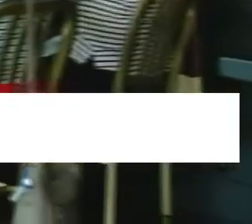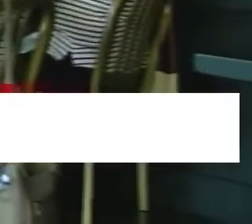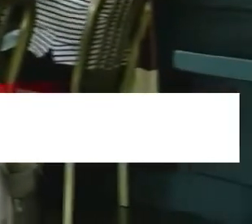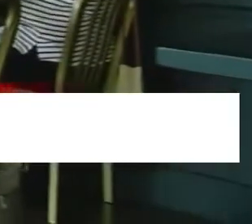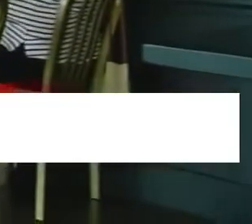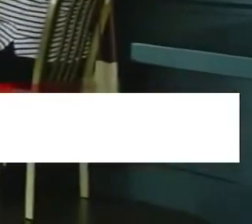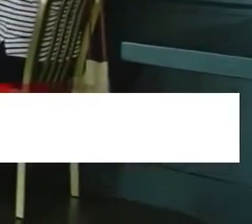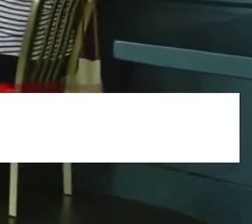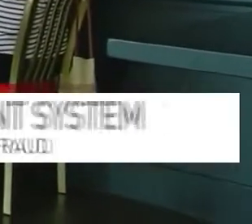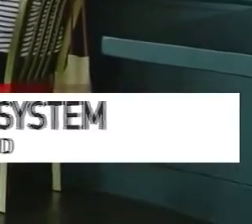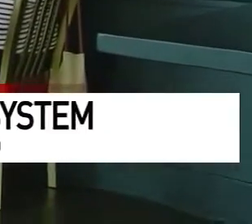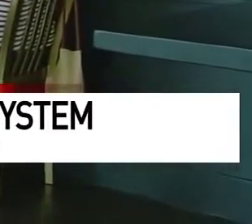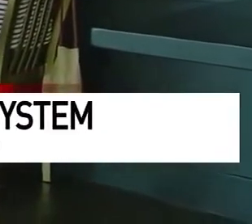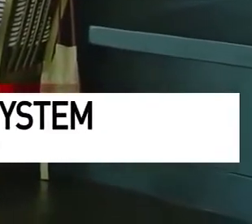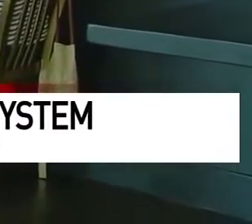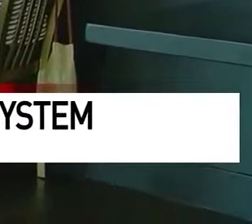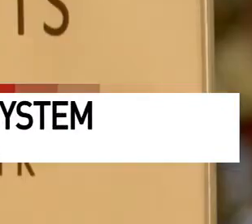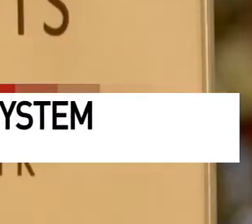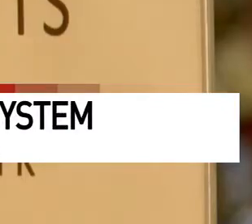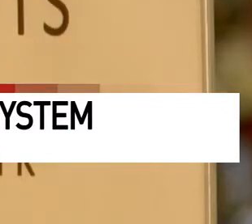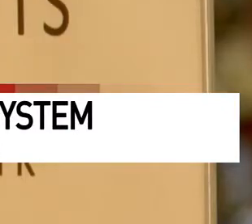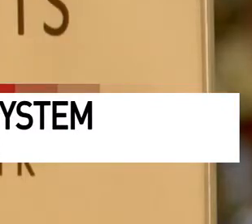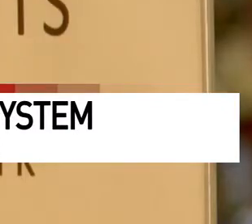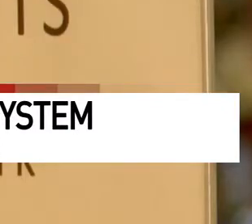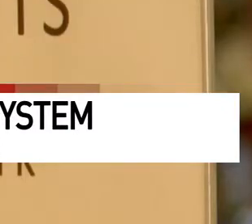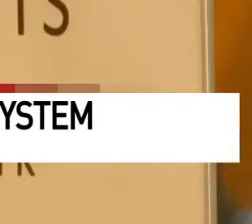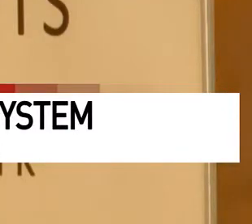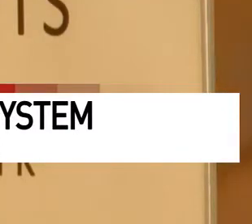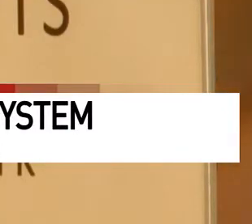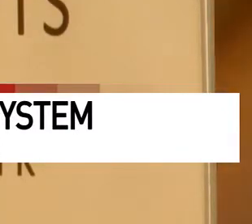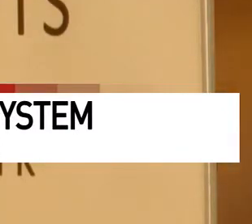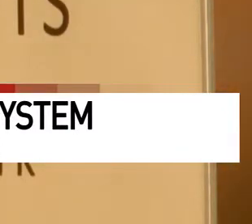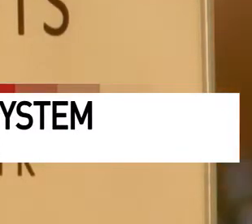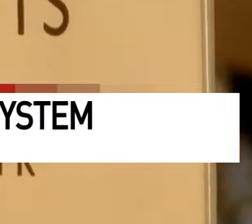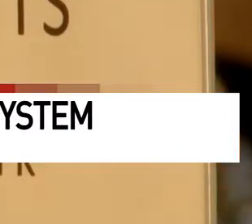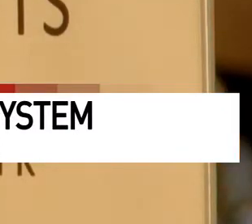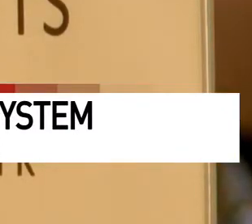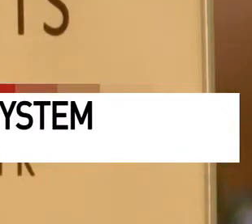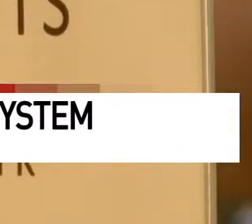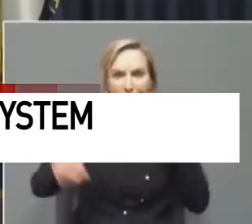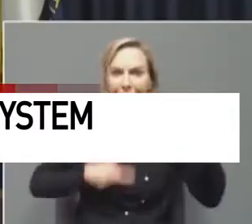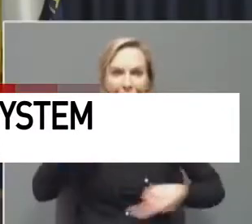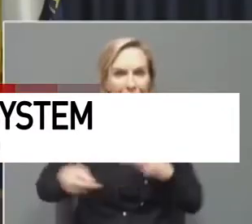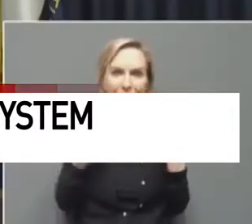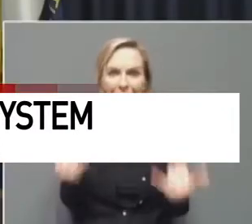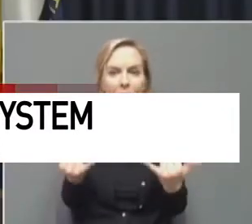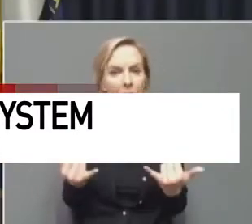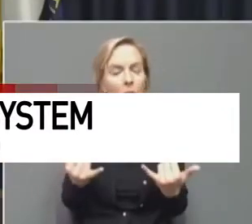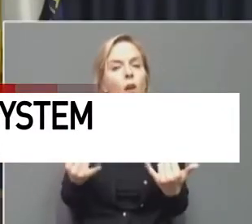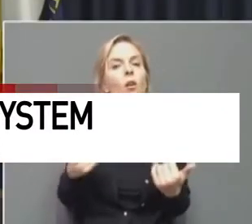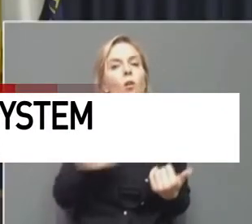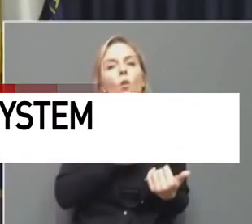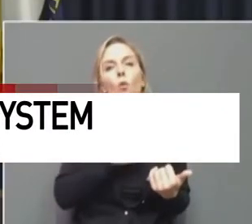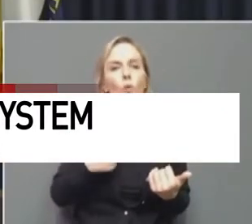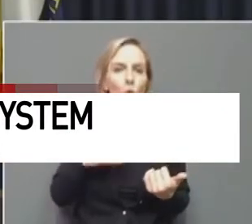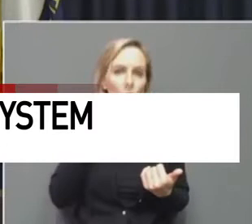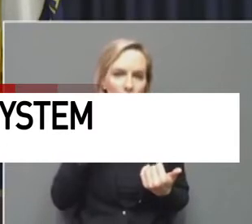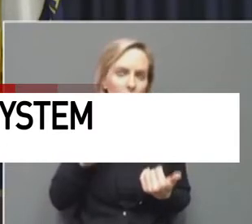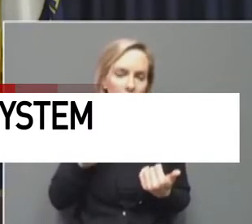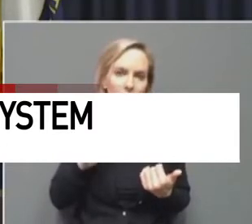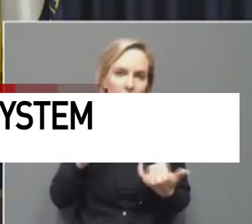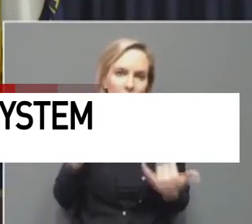renewed our question today. There's a lot of people out there hiring, and so yes, the administration will move in that direction.